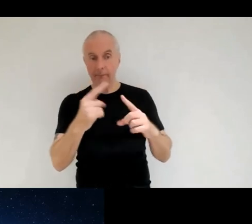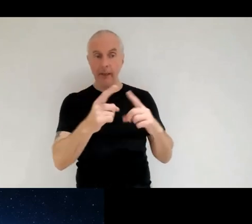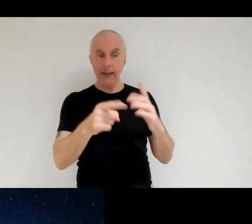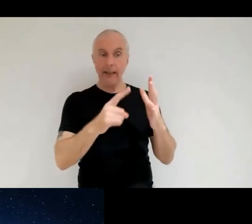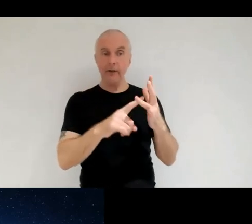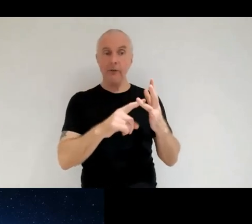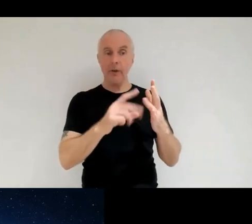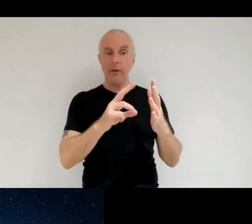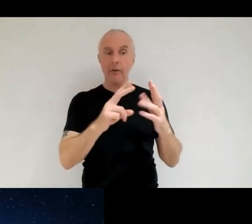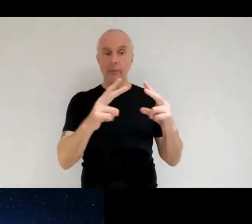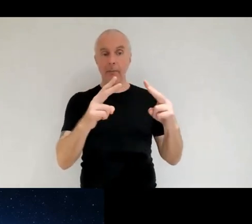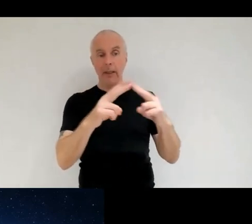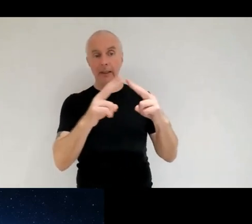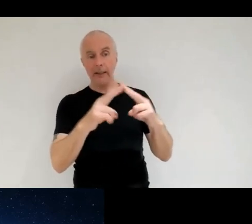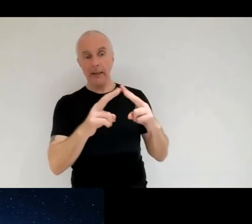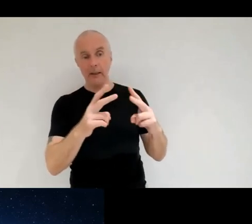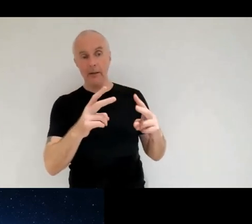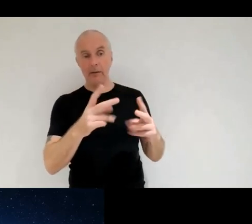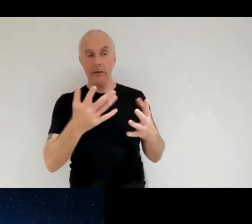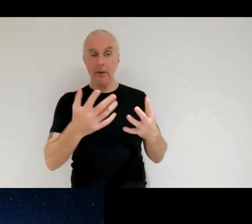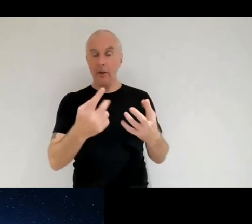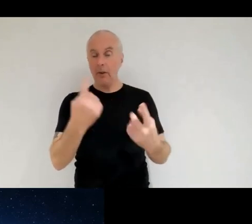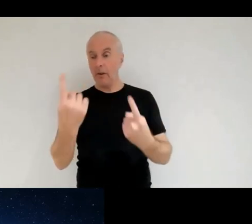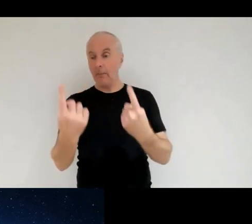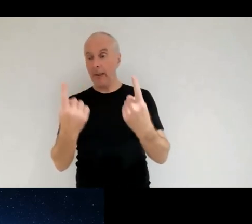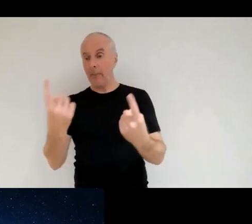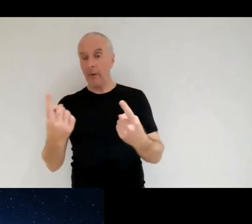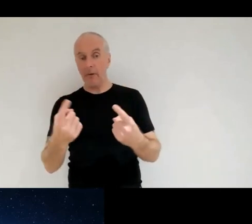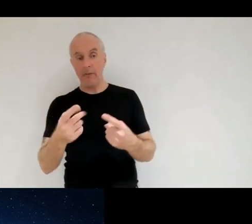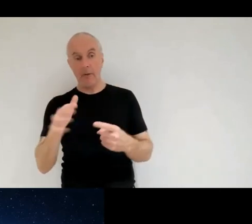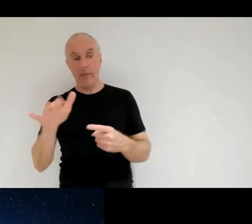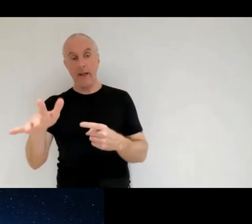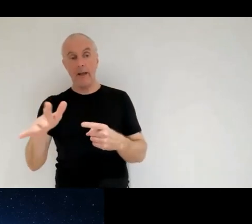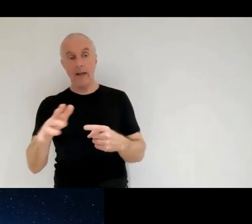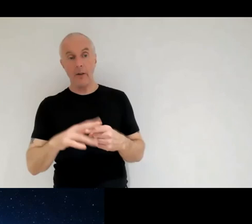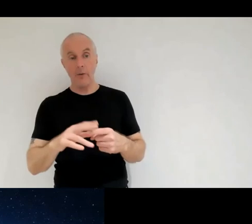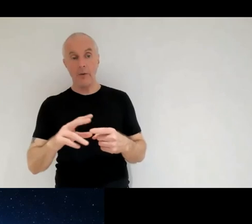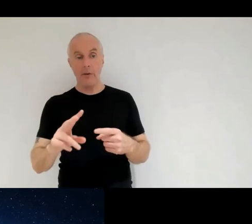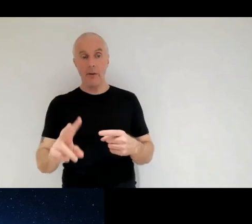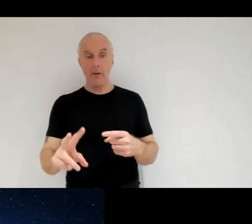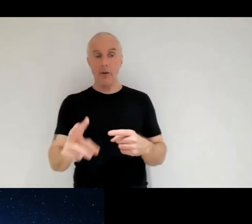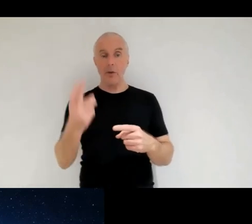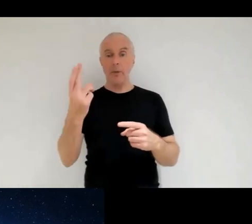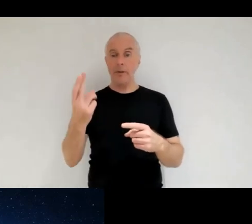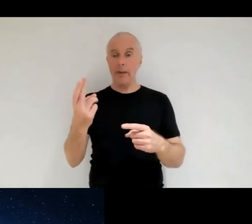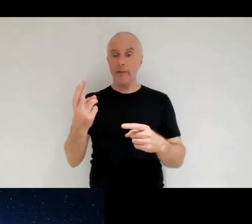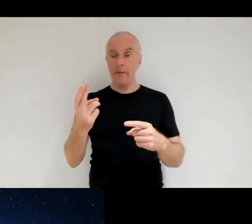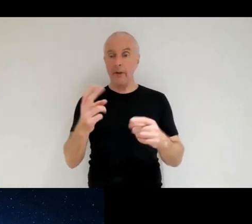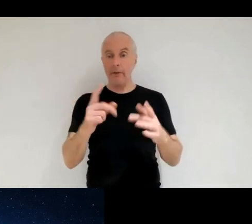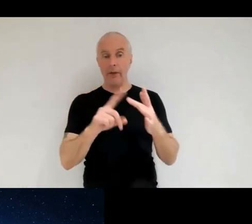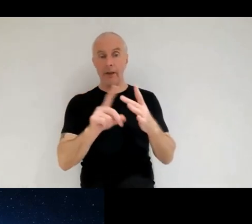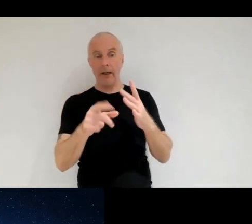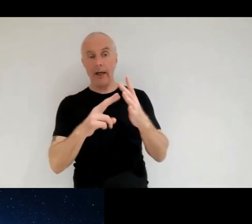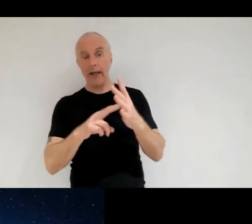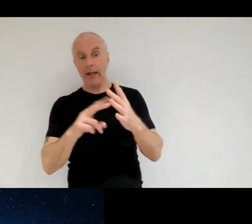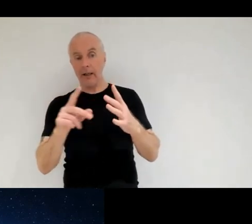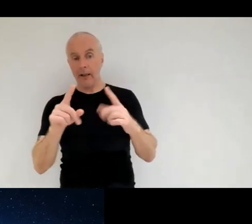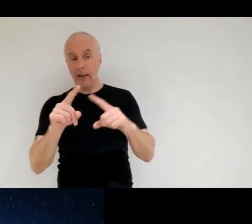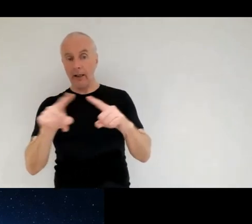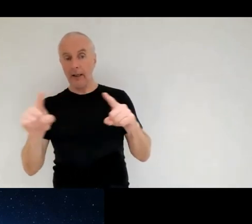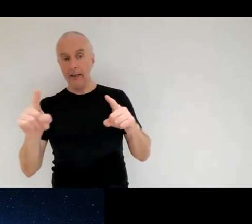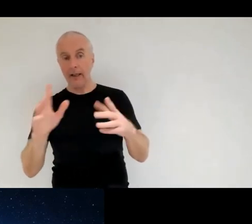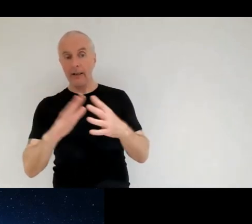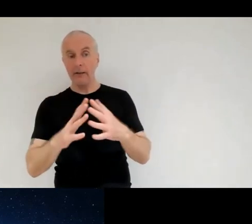huge error bars, right? So what people do there is they use this kind of Doppler shifting of the iron line. And that has massive error bars,